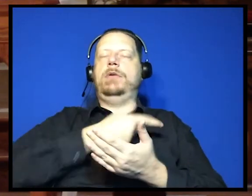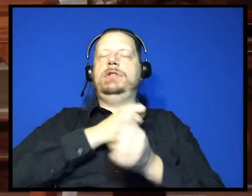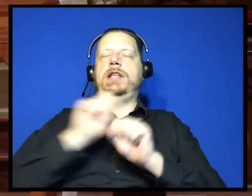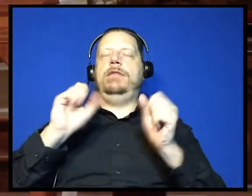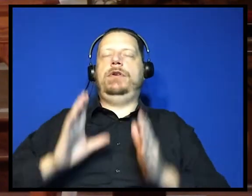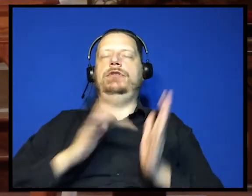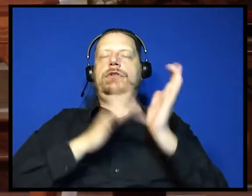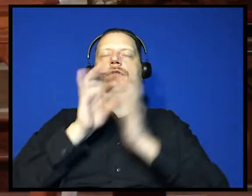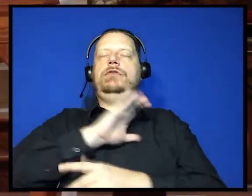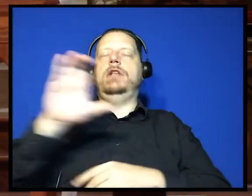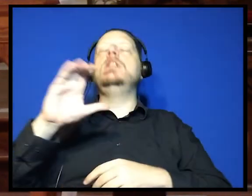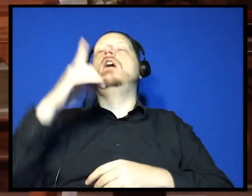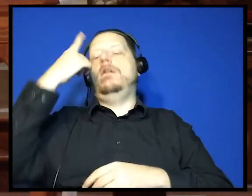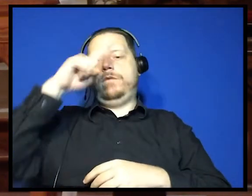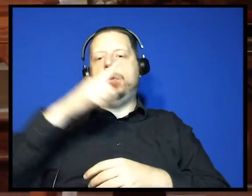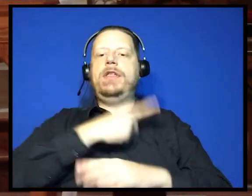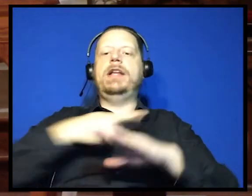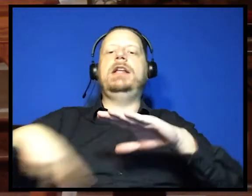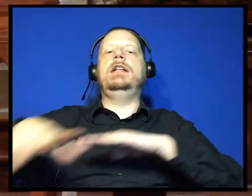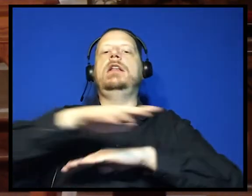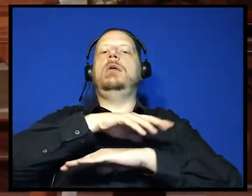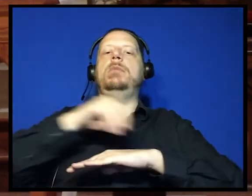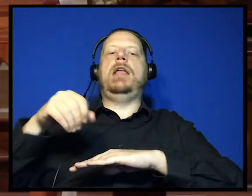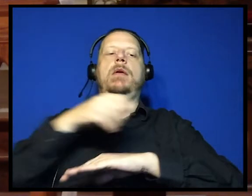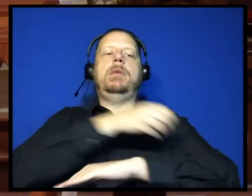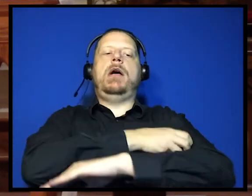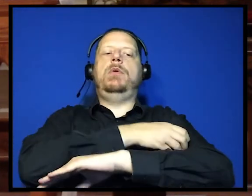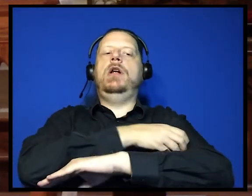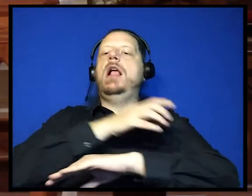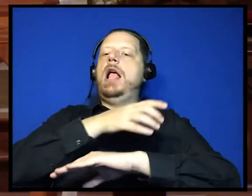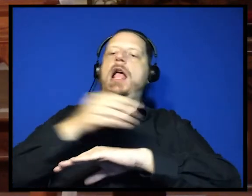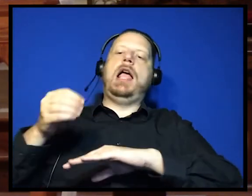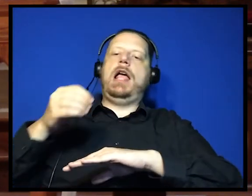Christ. For the kingdom,